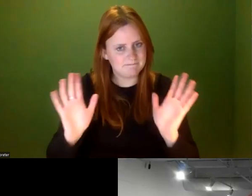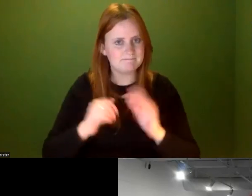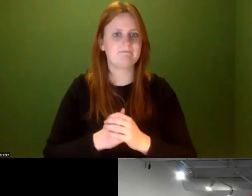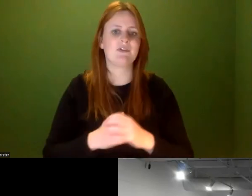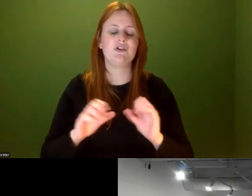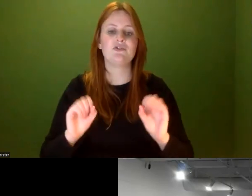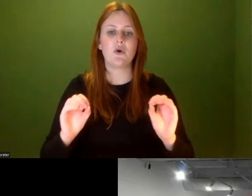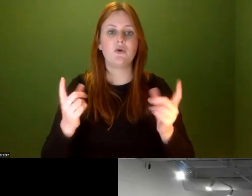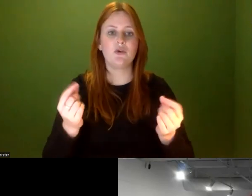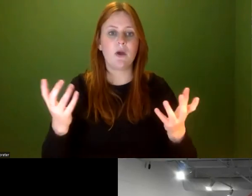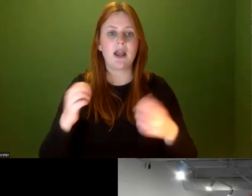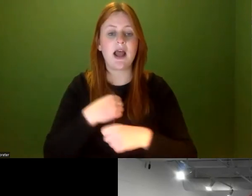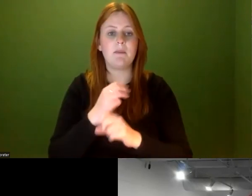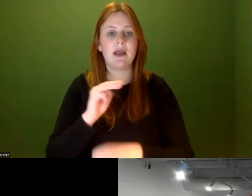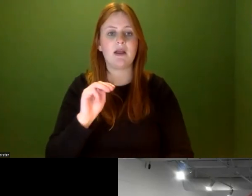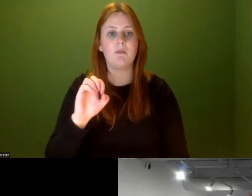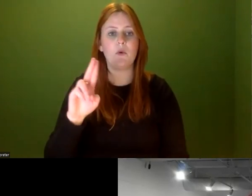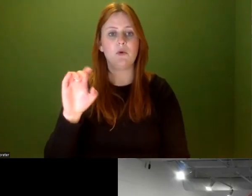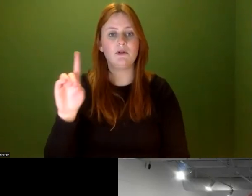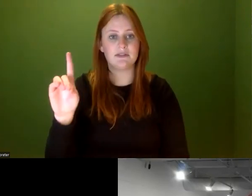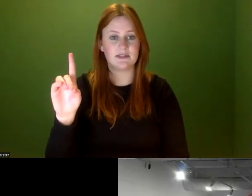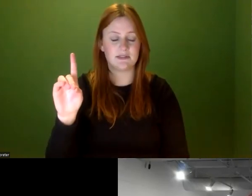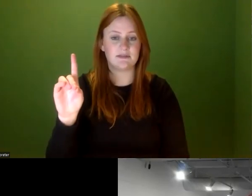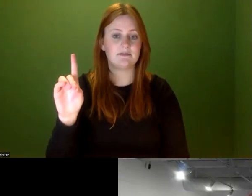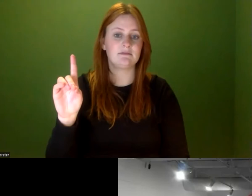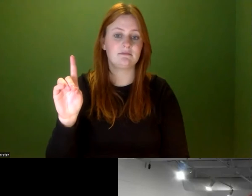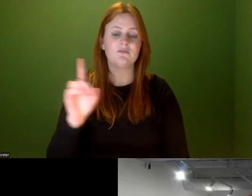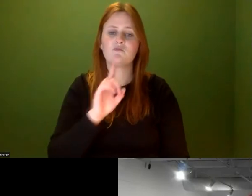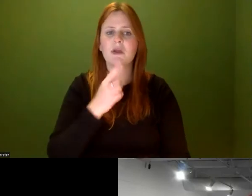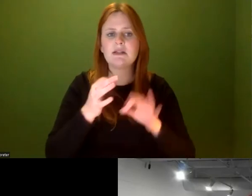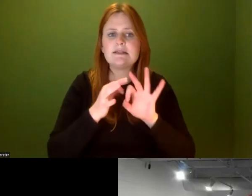I make molds of them, and they're very simple,